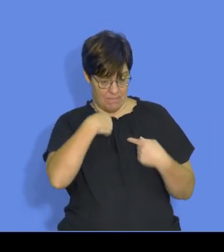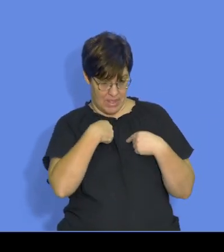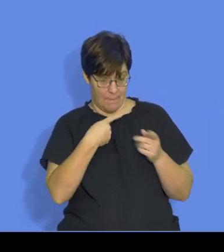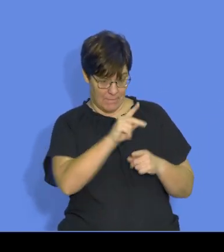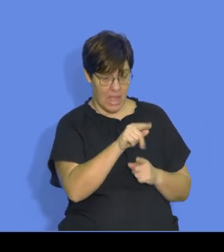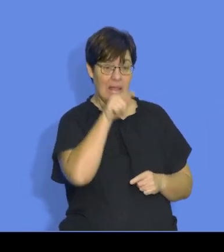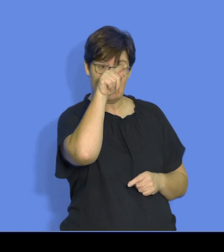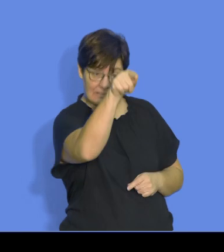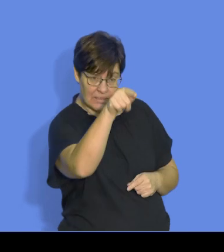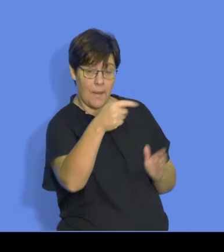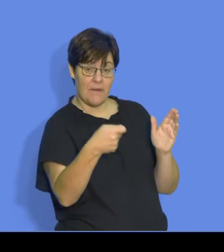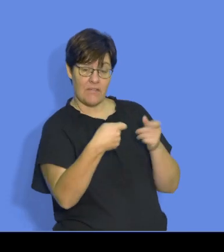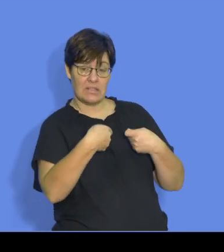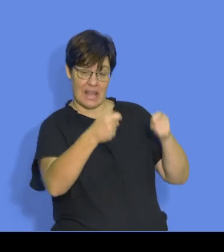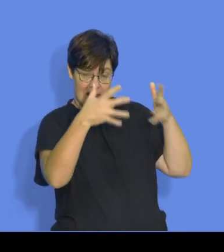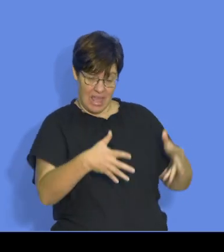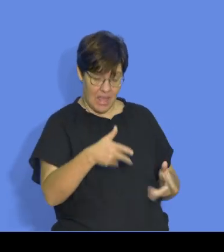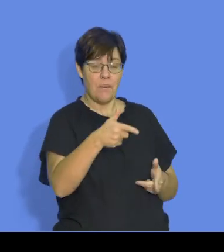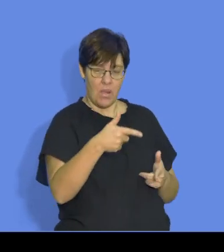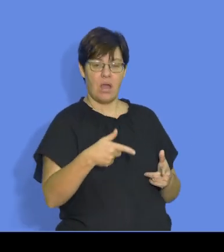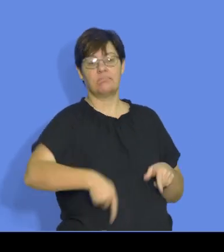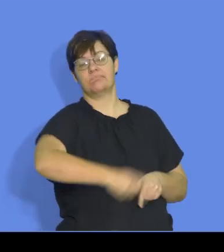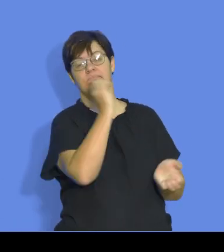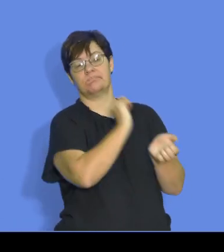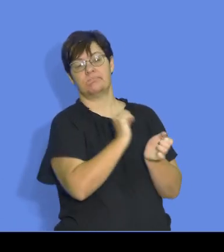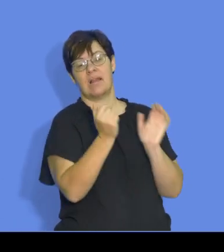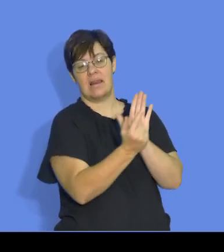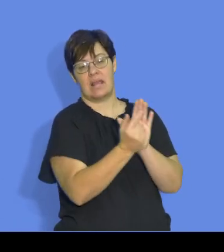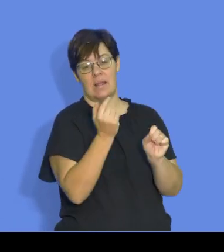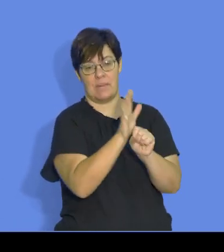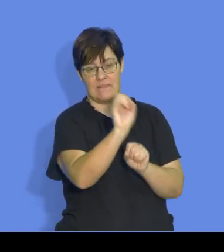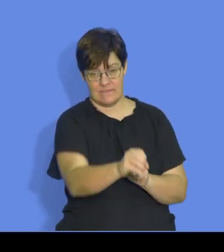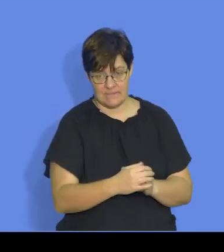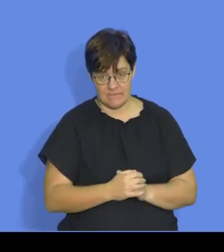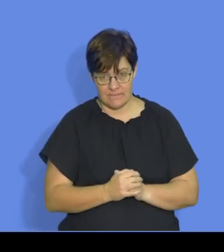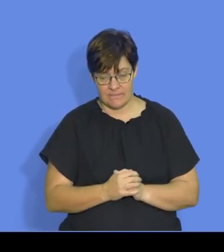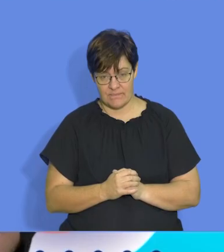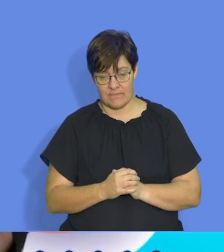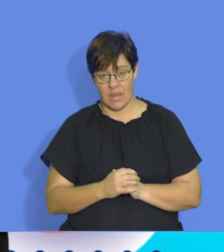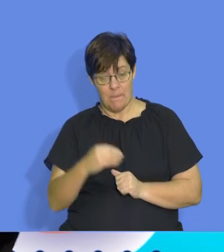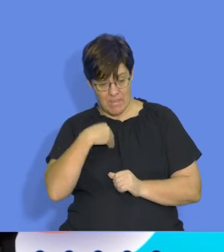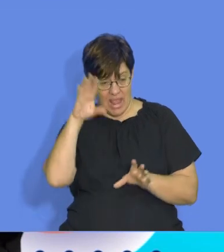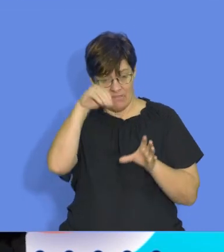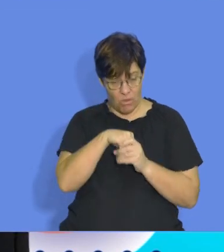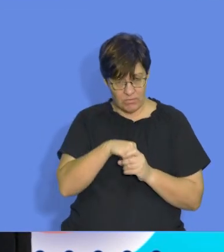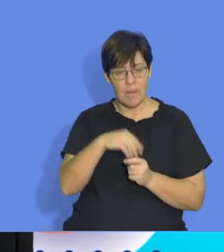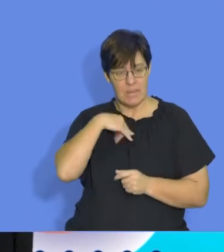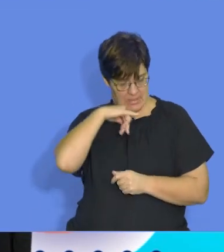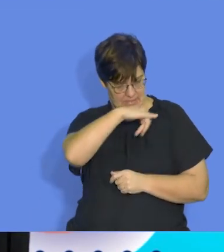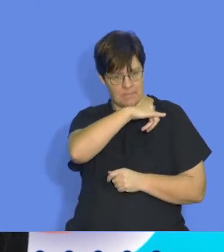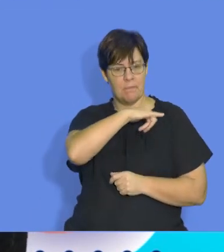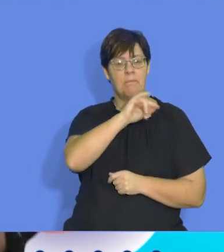legal consequences. Remember, if you involve yourselves in such transactions, obviously